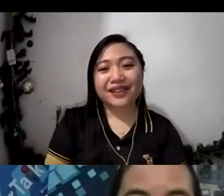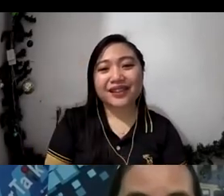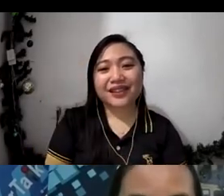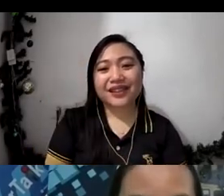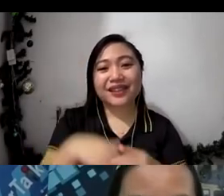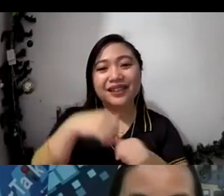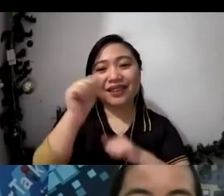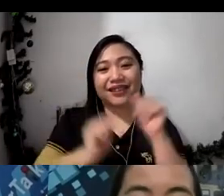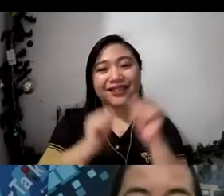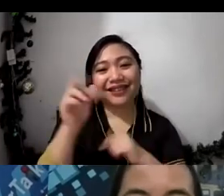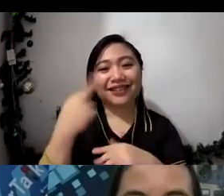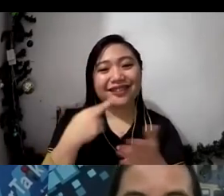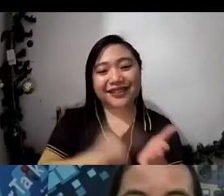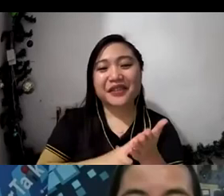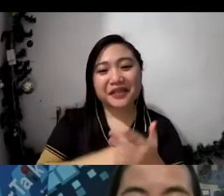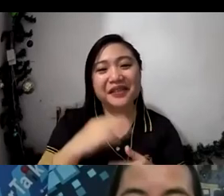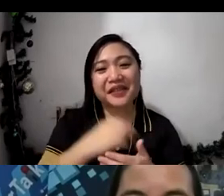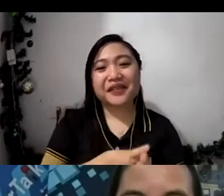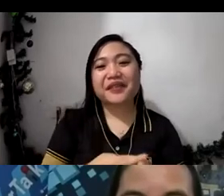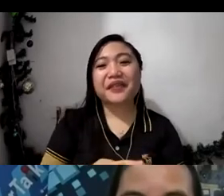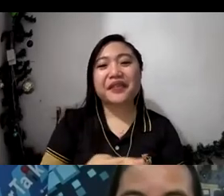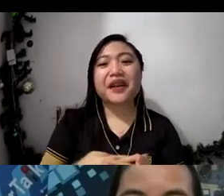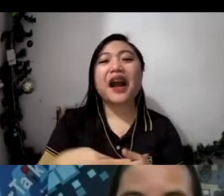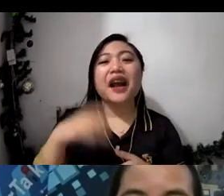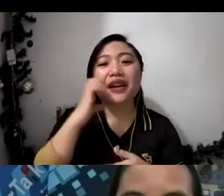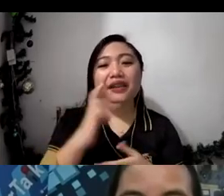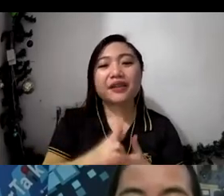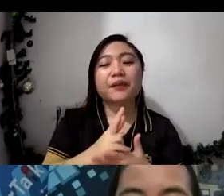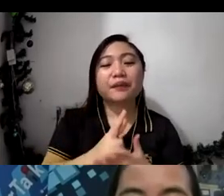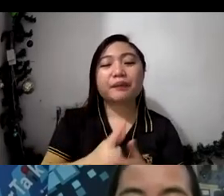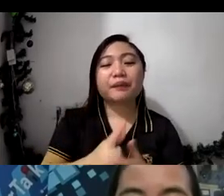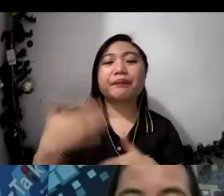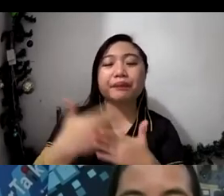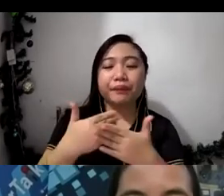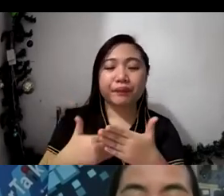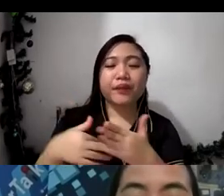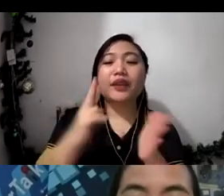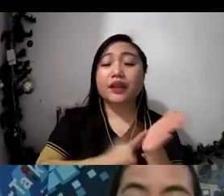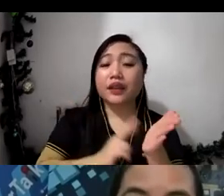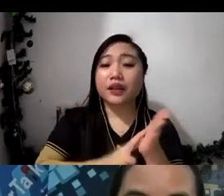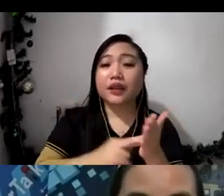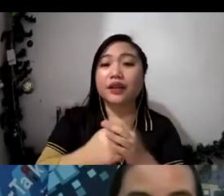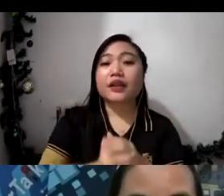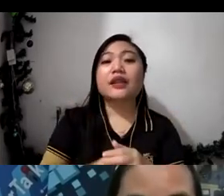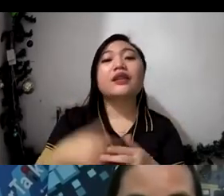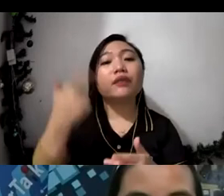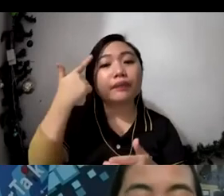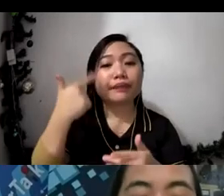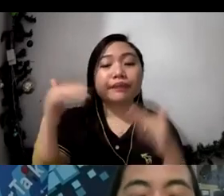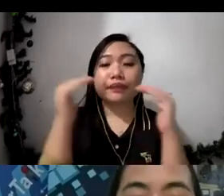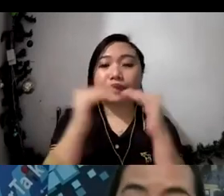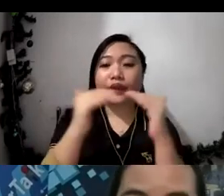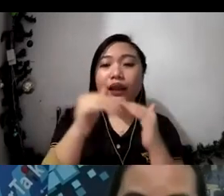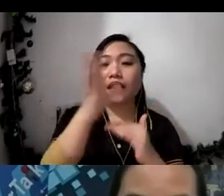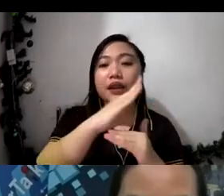Assessment Report. Her previous work include providing technical assistance in integrating gender equality, disability,